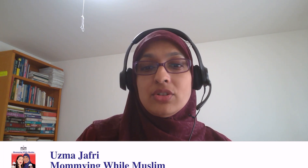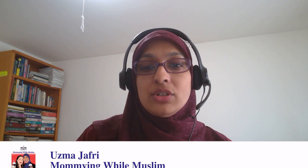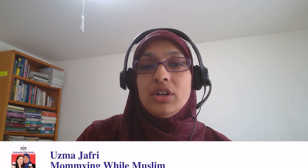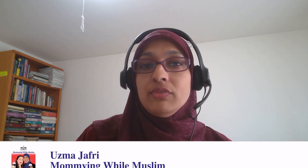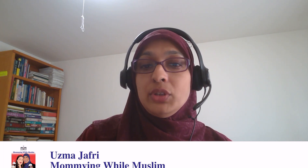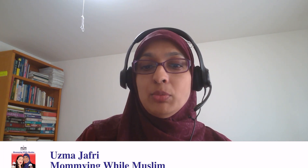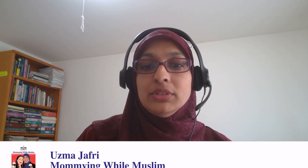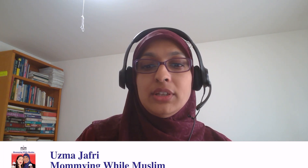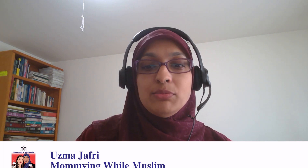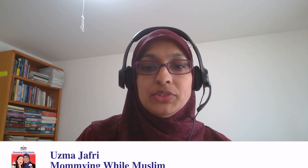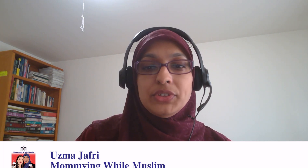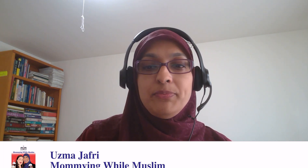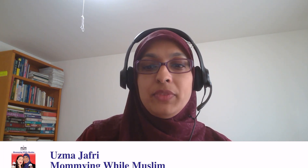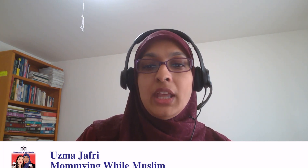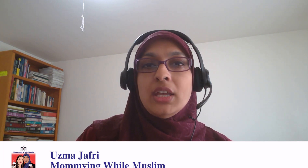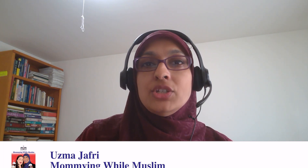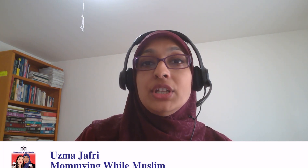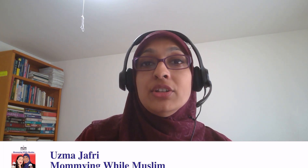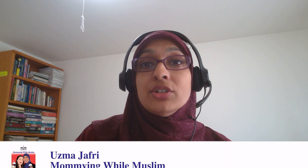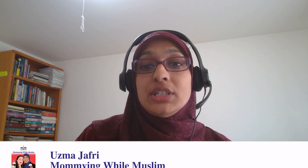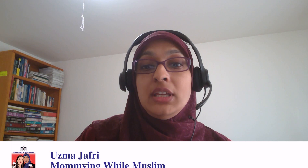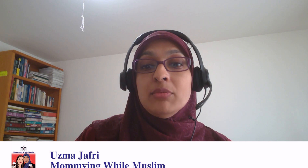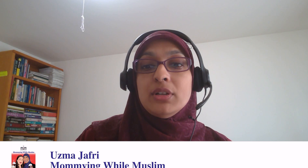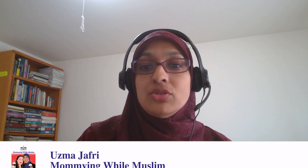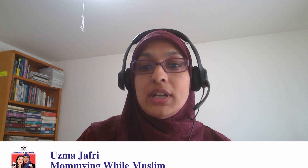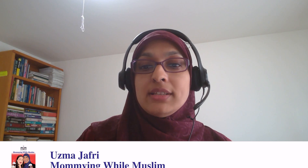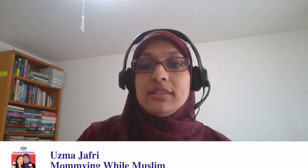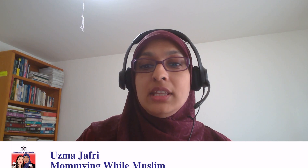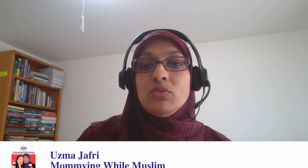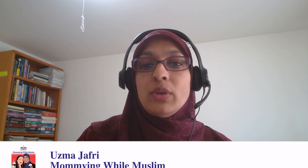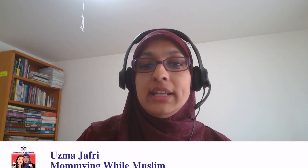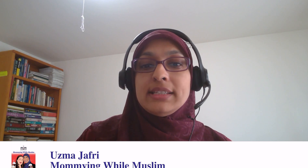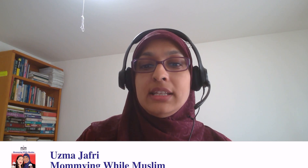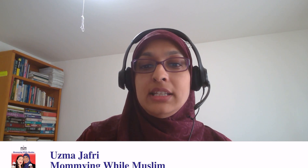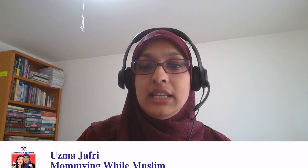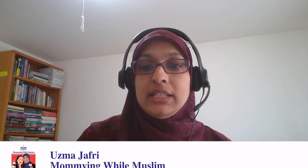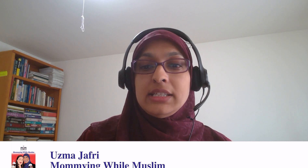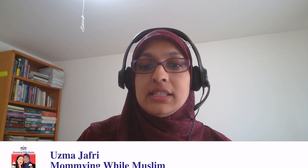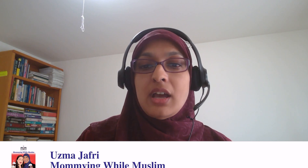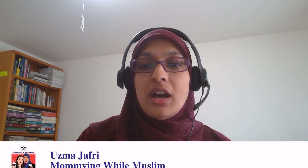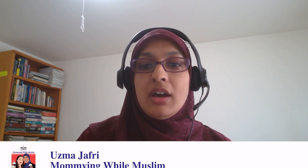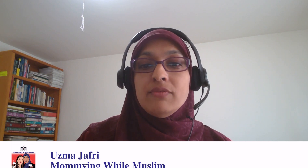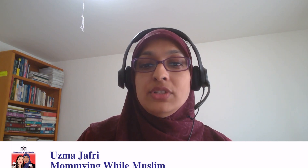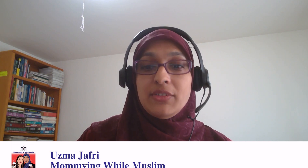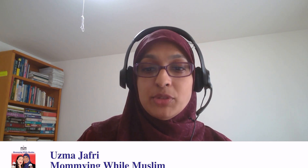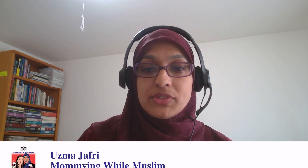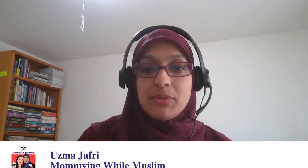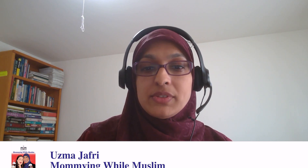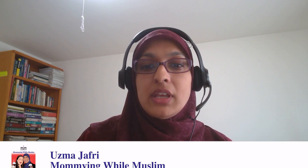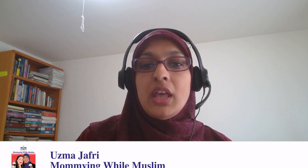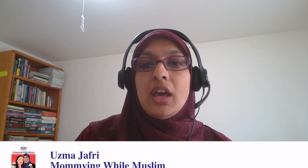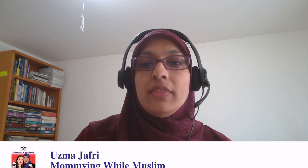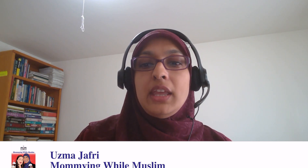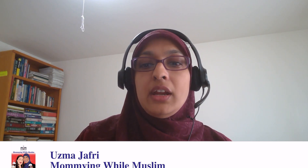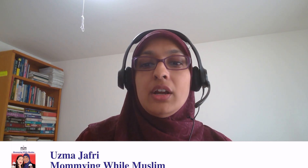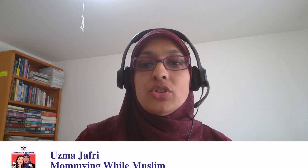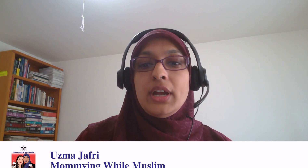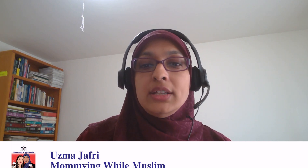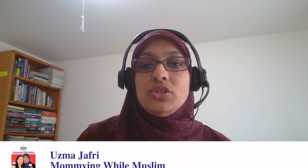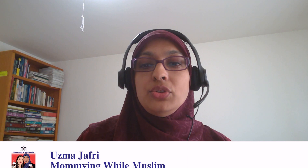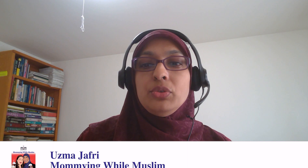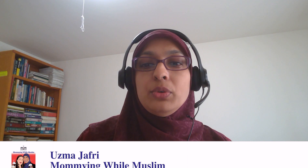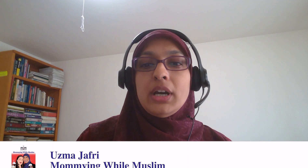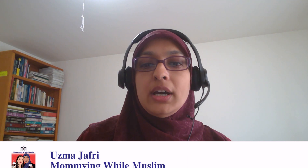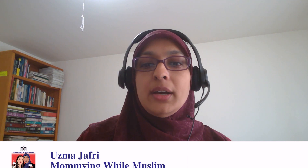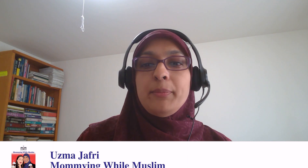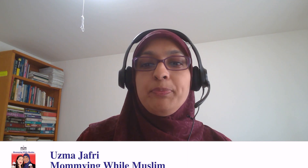Director of Global Deaf Muslim. She and her team address the rights and needs of deaf Muslims. They are